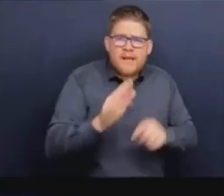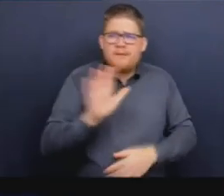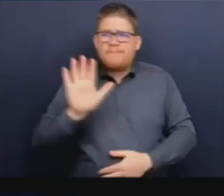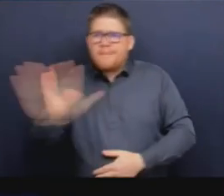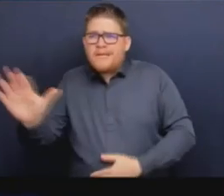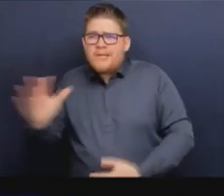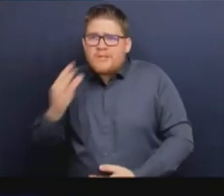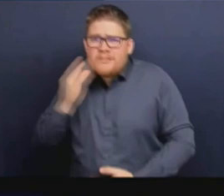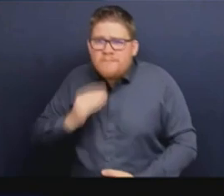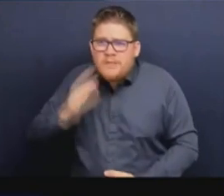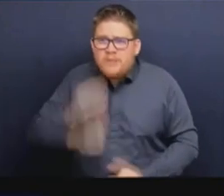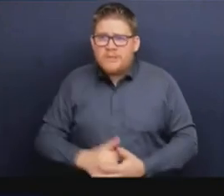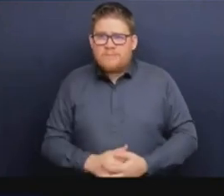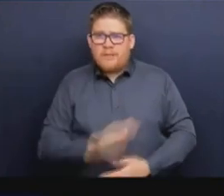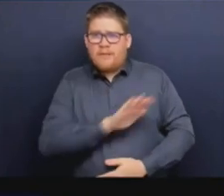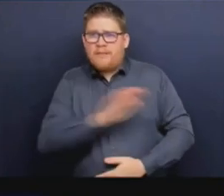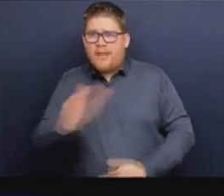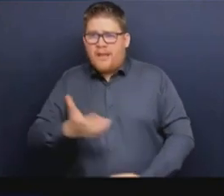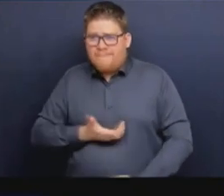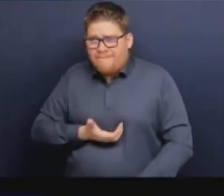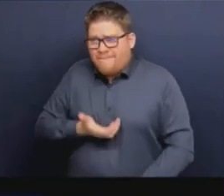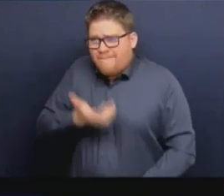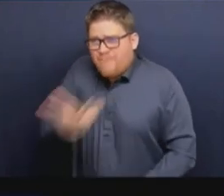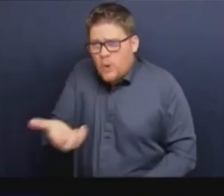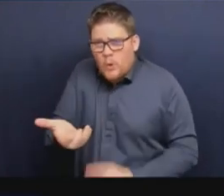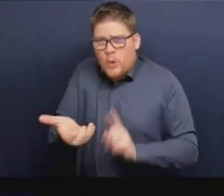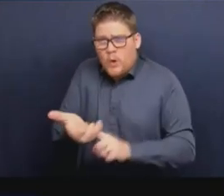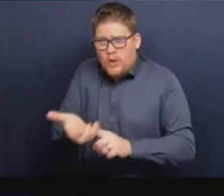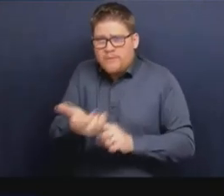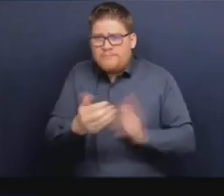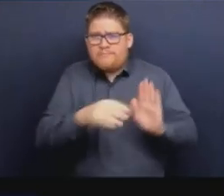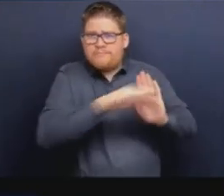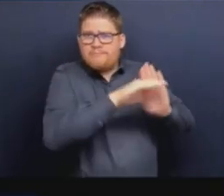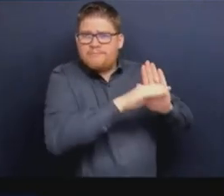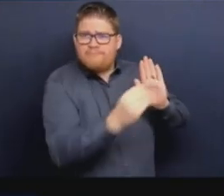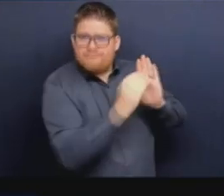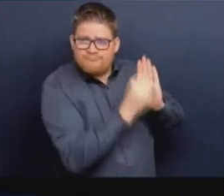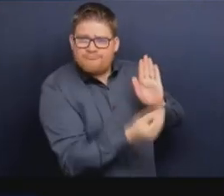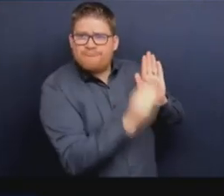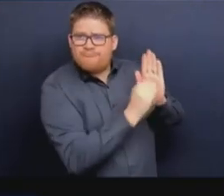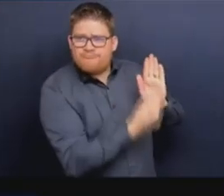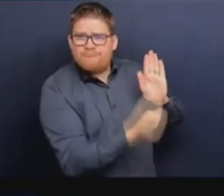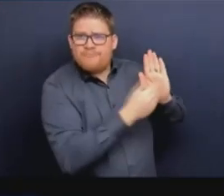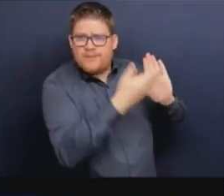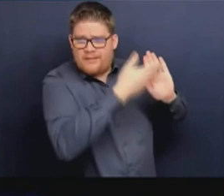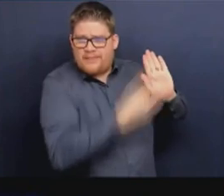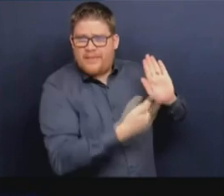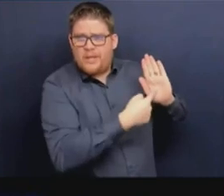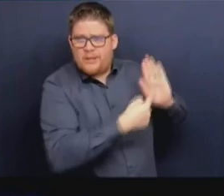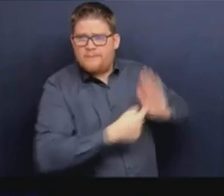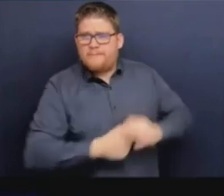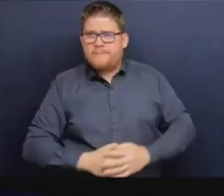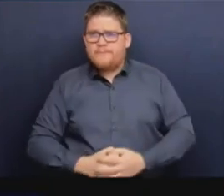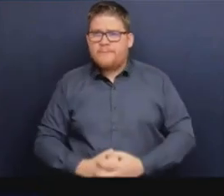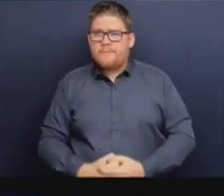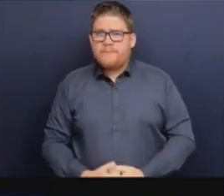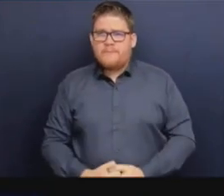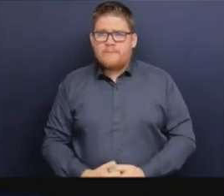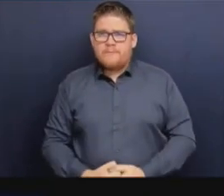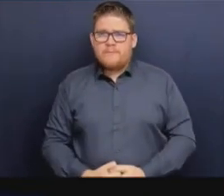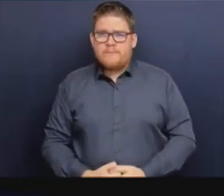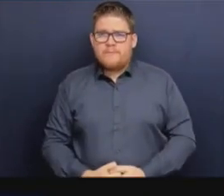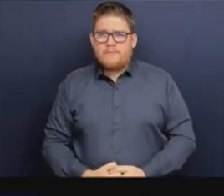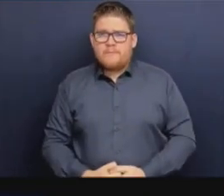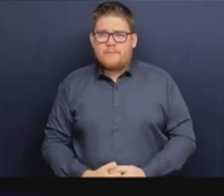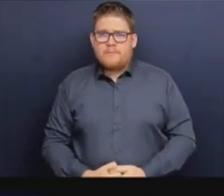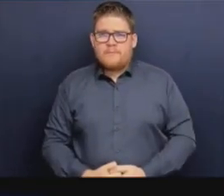voices are reflected in the Anti-Racism Act, which we are introducing today. The legislation has also been